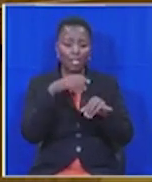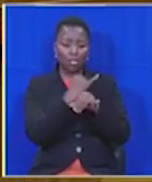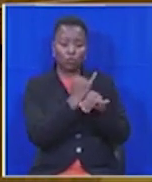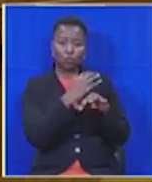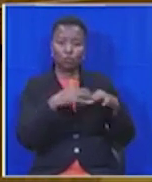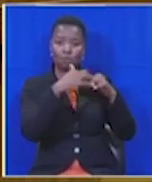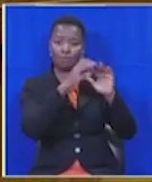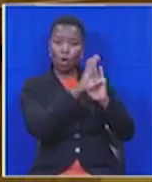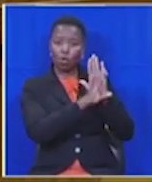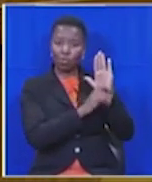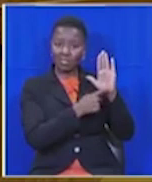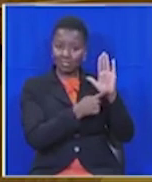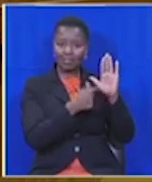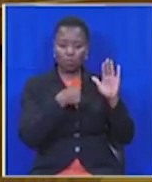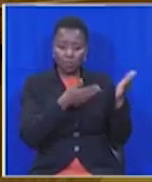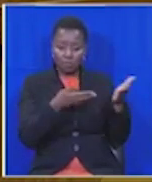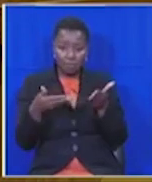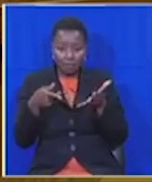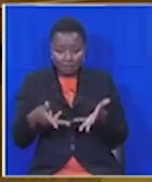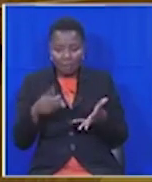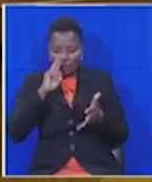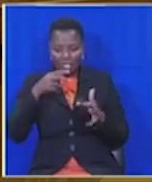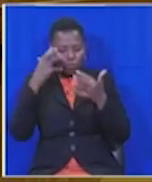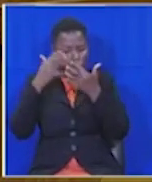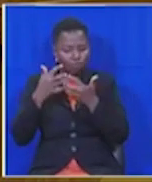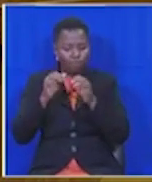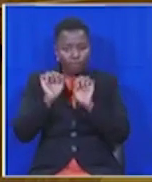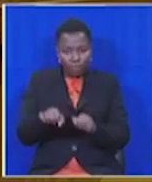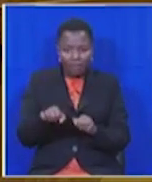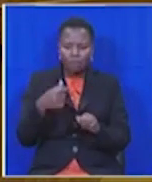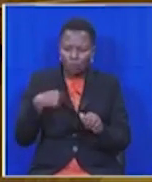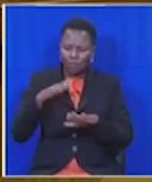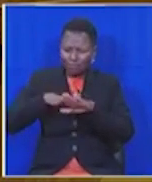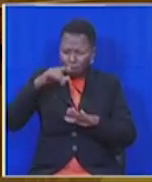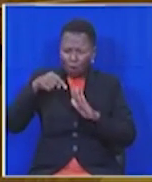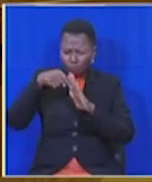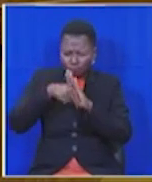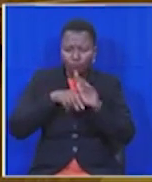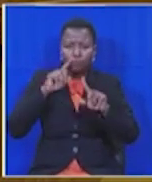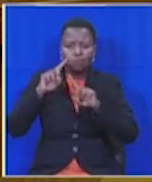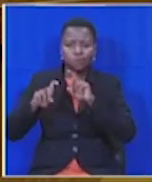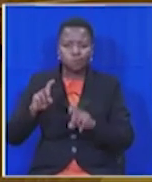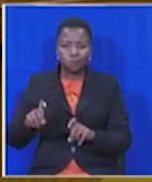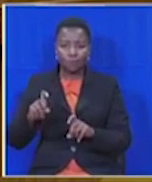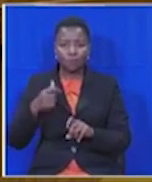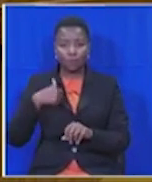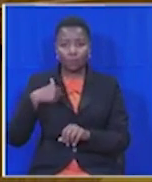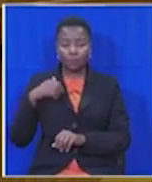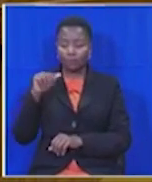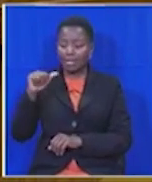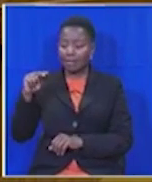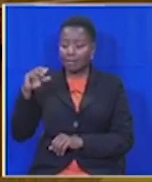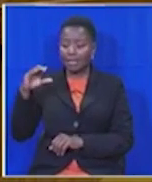they're presented here for our consideration. It is our view as an ANC